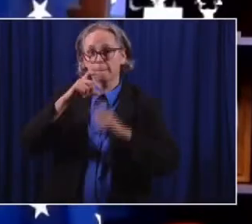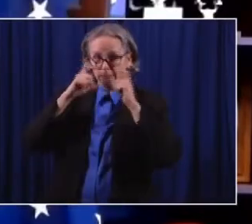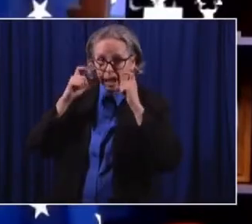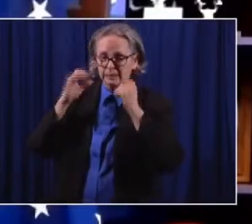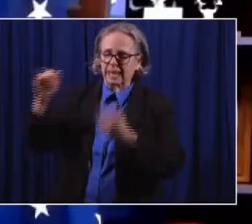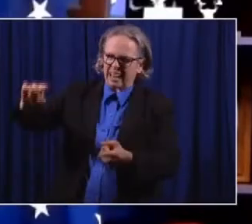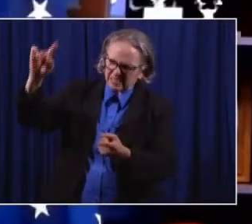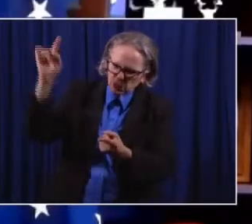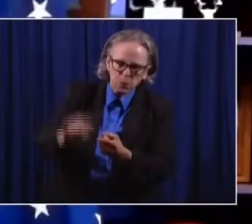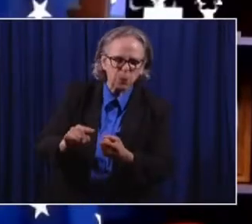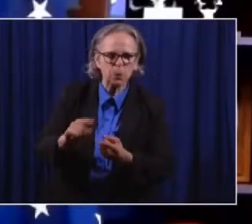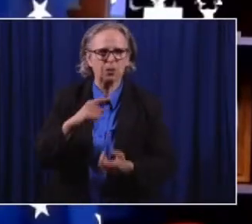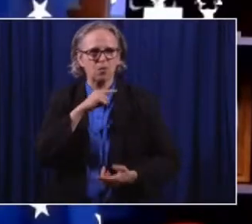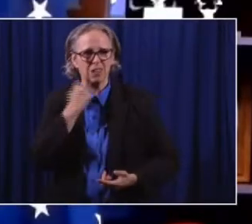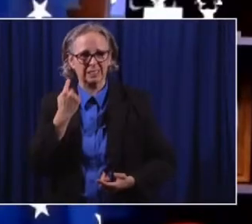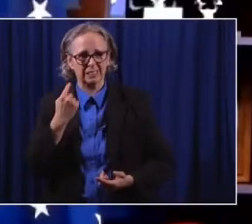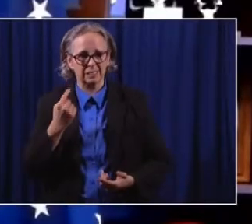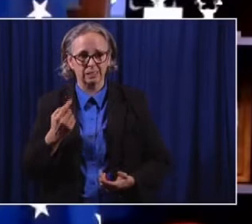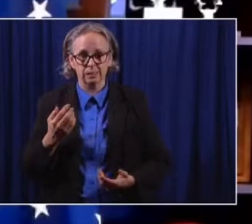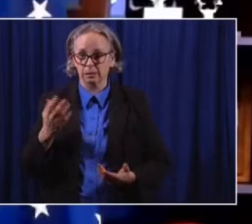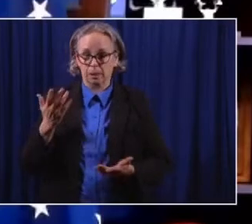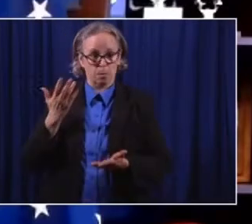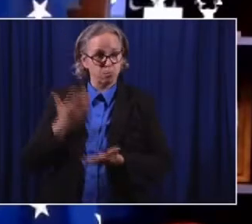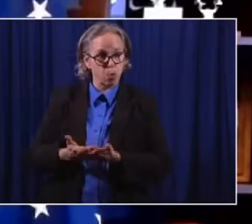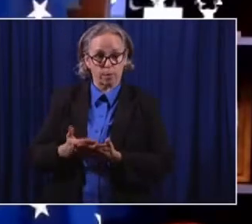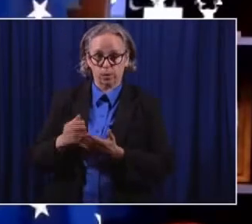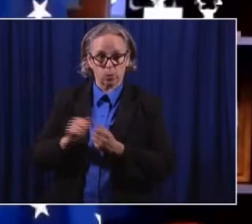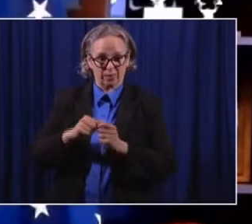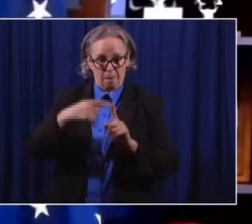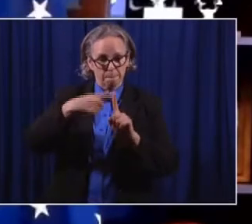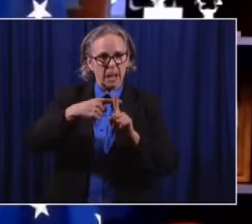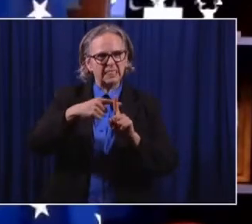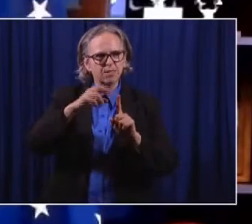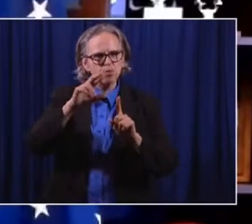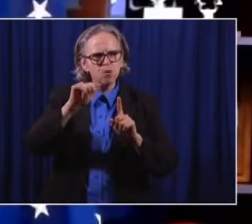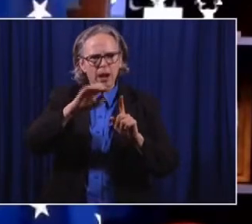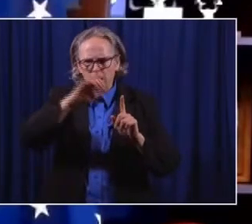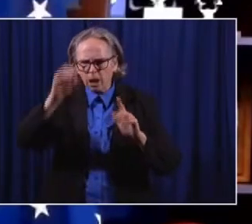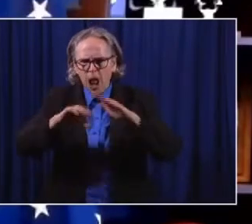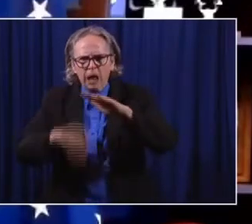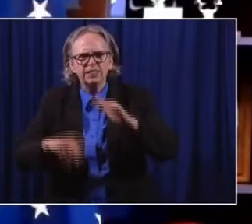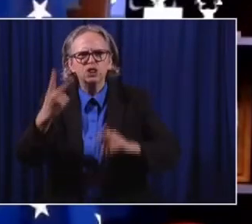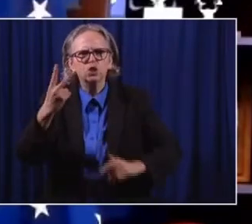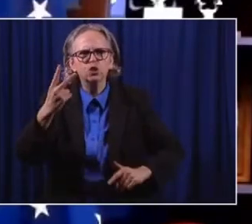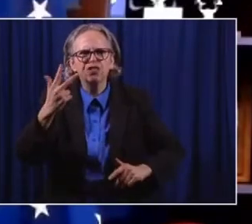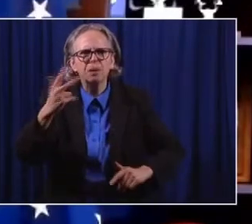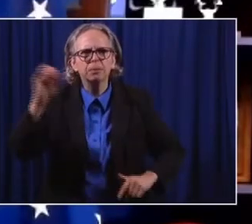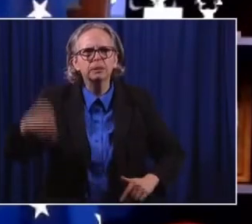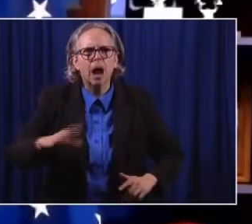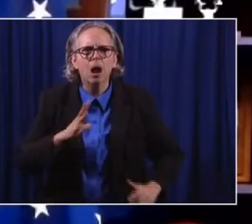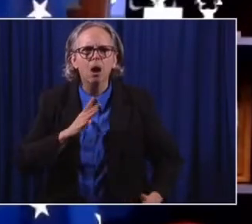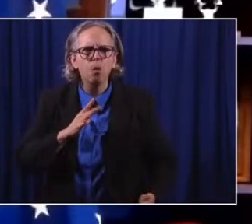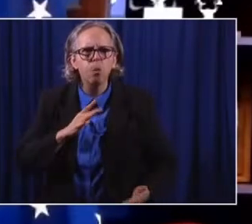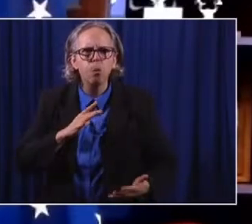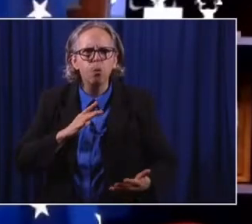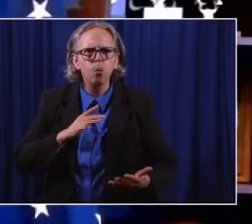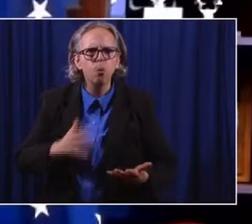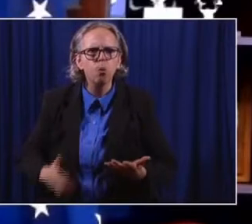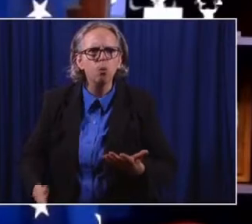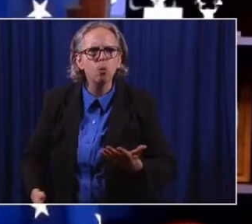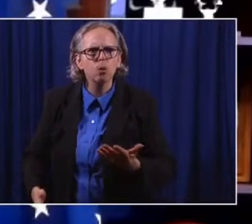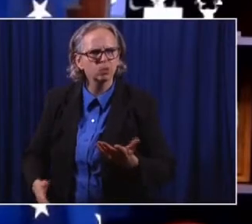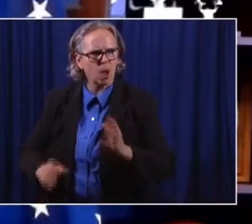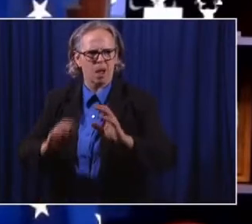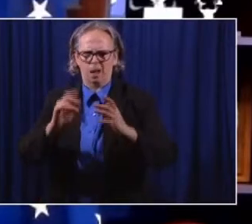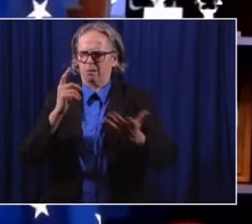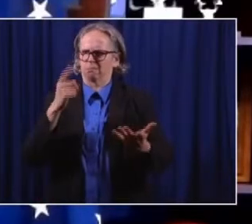positivity rate down to below 3% now, which is great news. The people of this state are